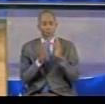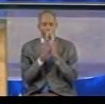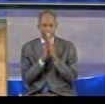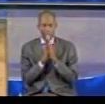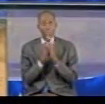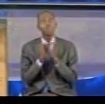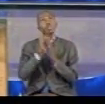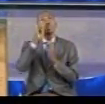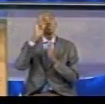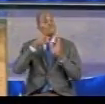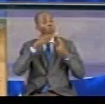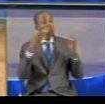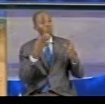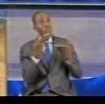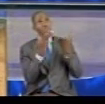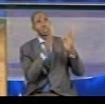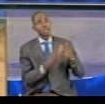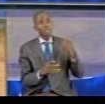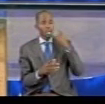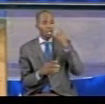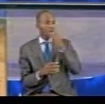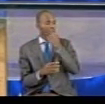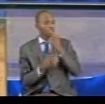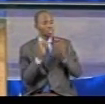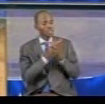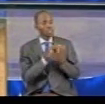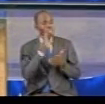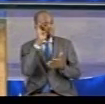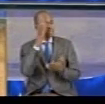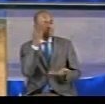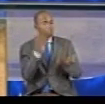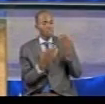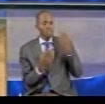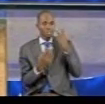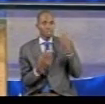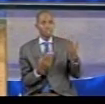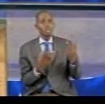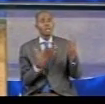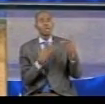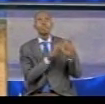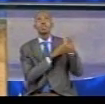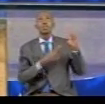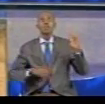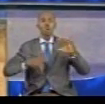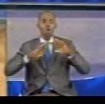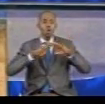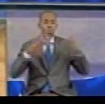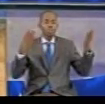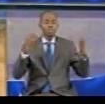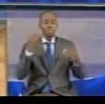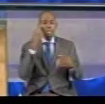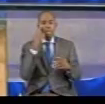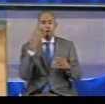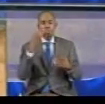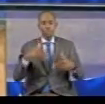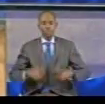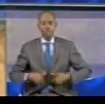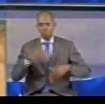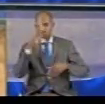may see. And the Lord opened the eyes of the young man, and he